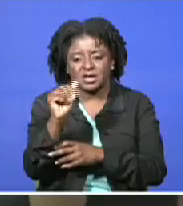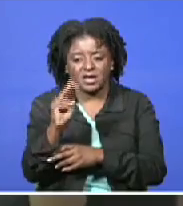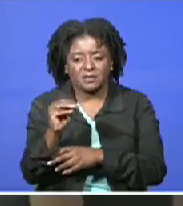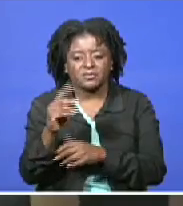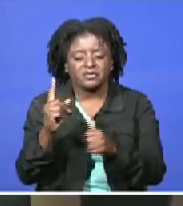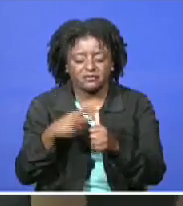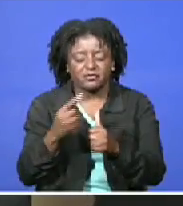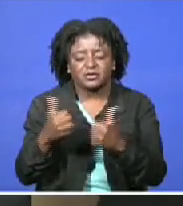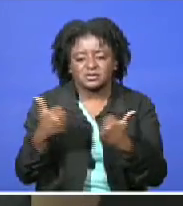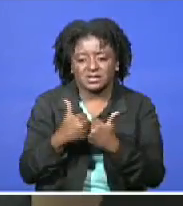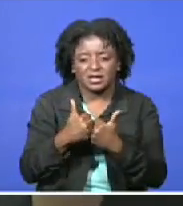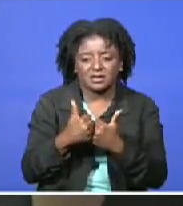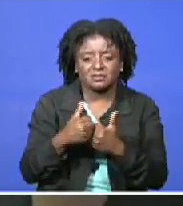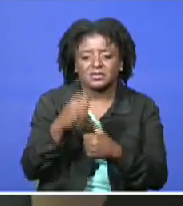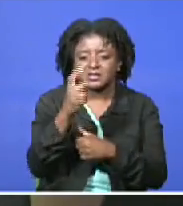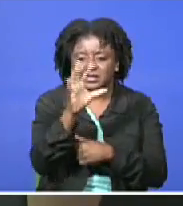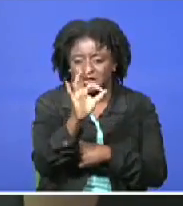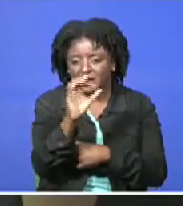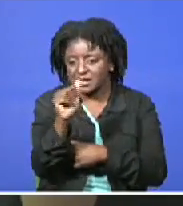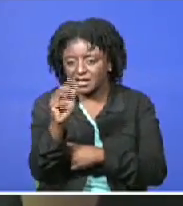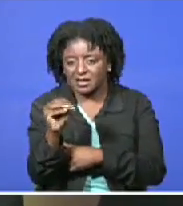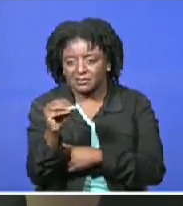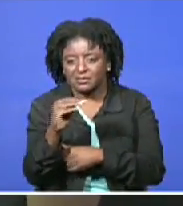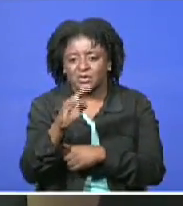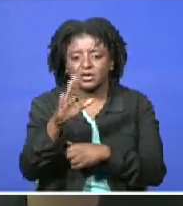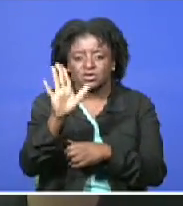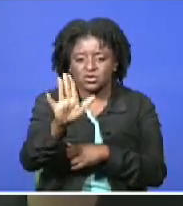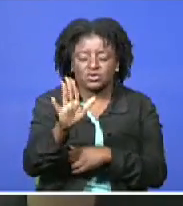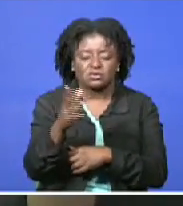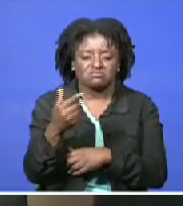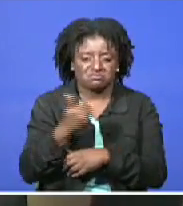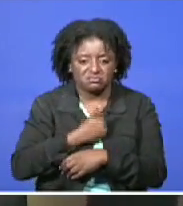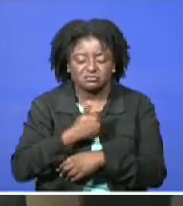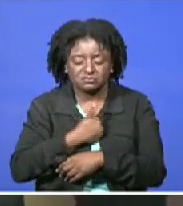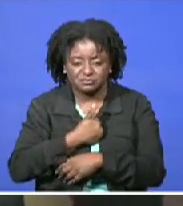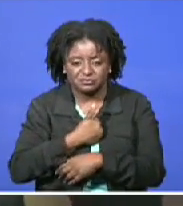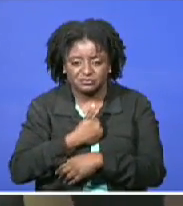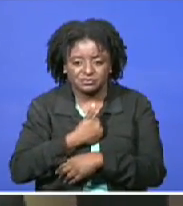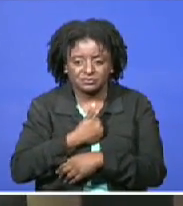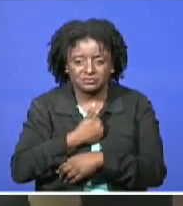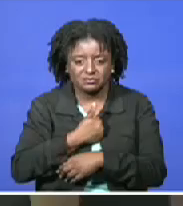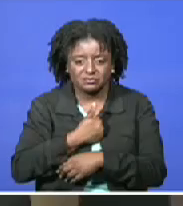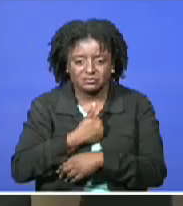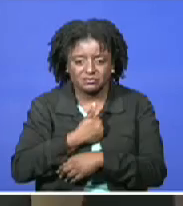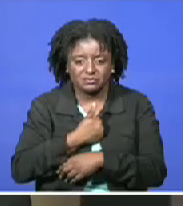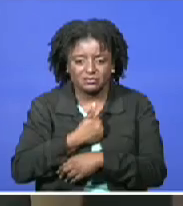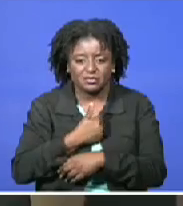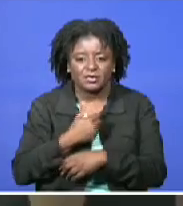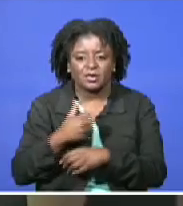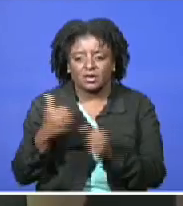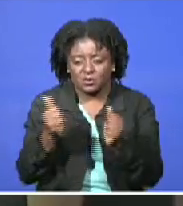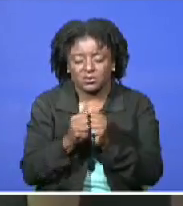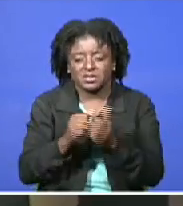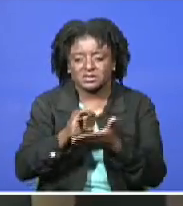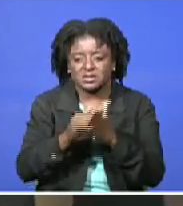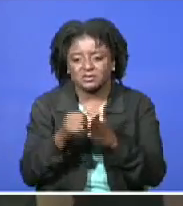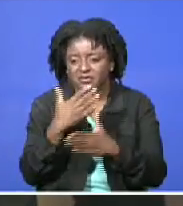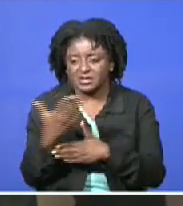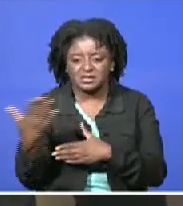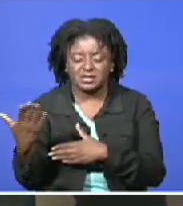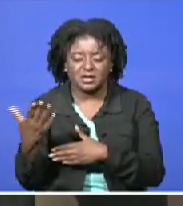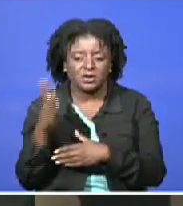first game is at 9 a.m. And yours truly, along with some of these here, will